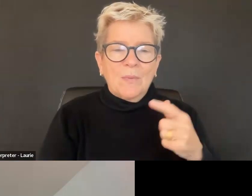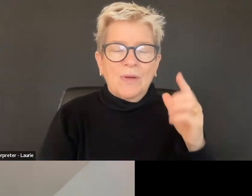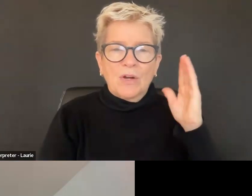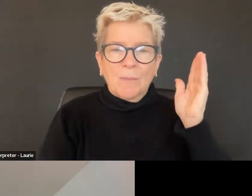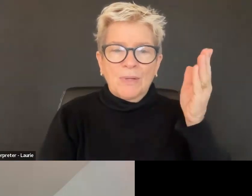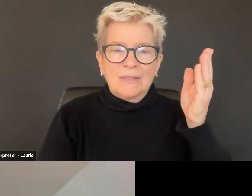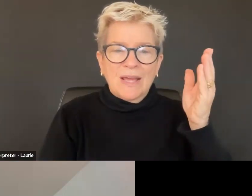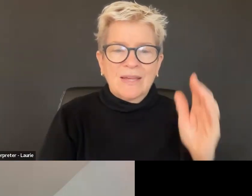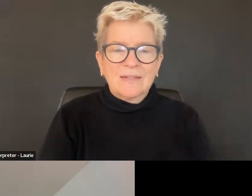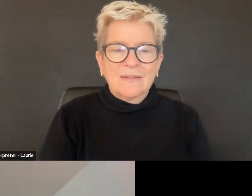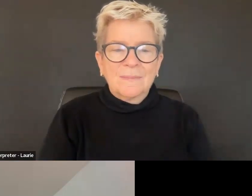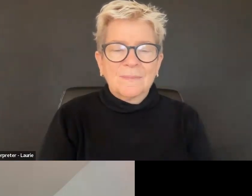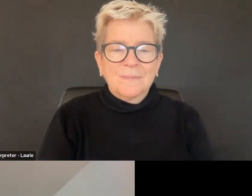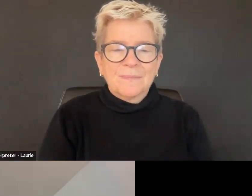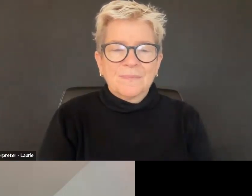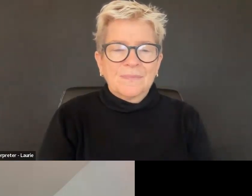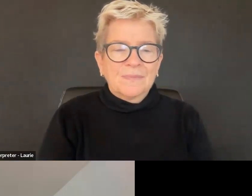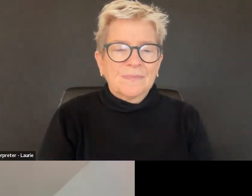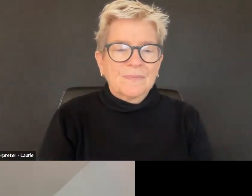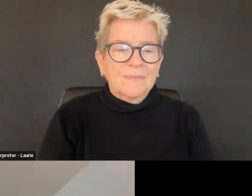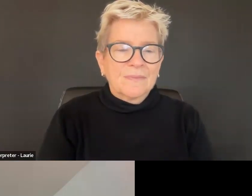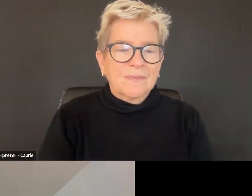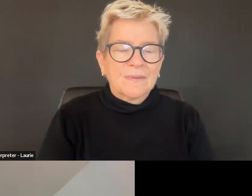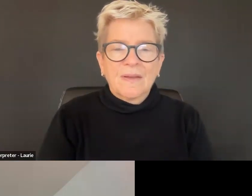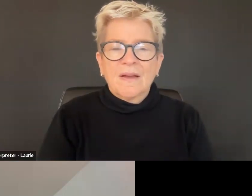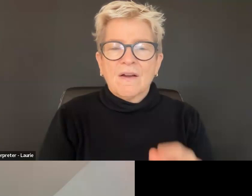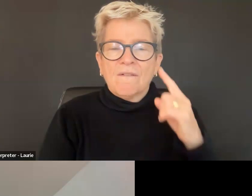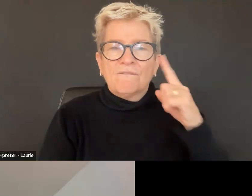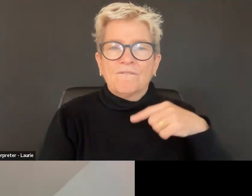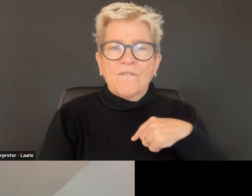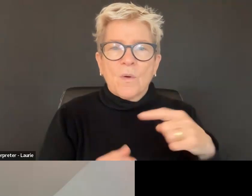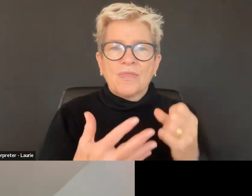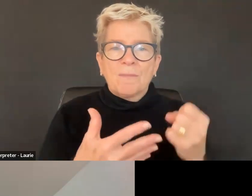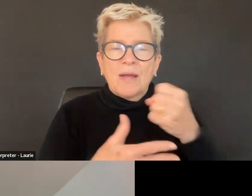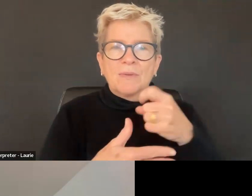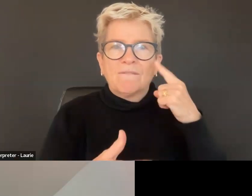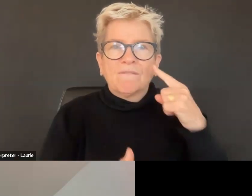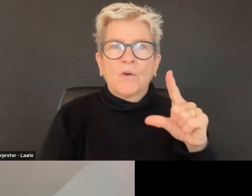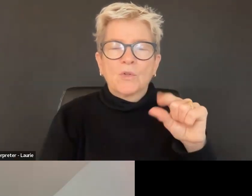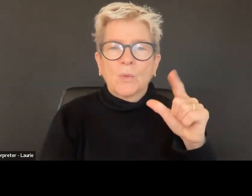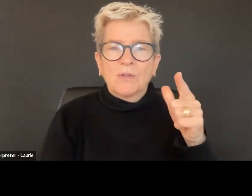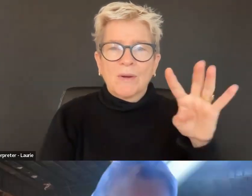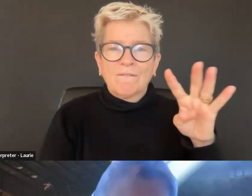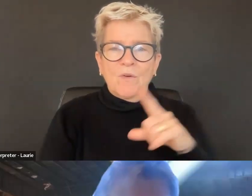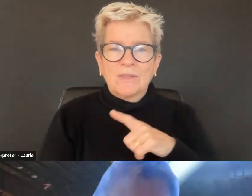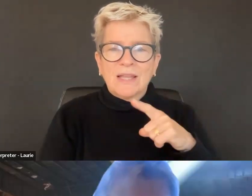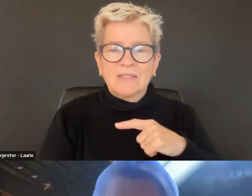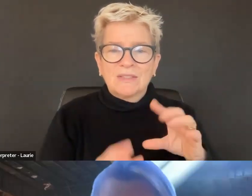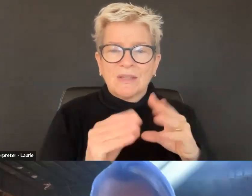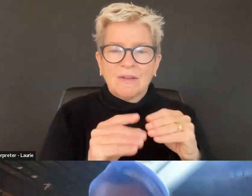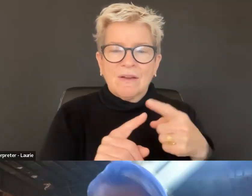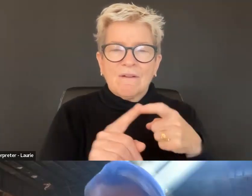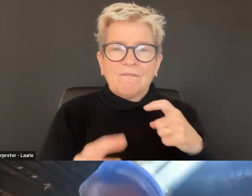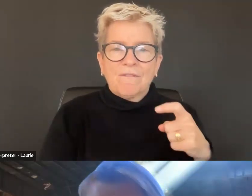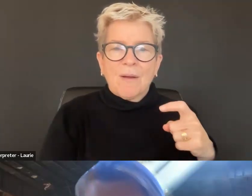present on the priorities for 2024 legislative session from the American Indian